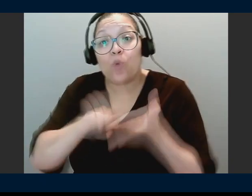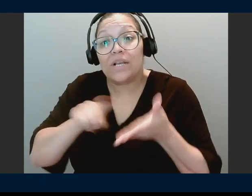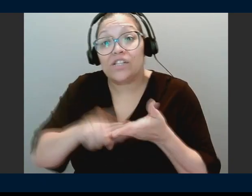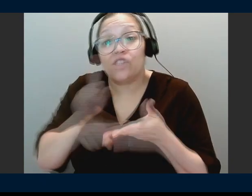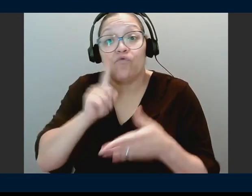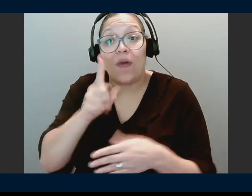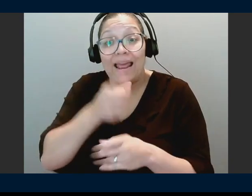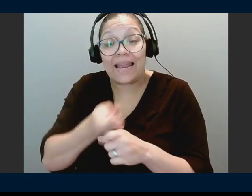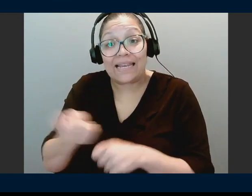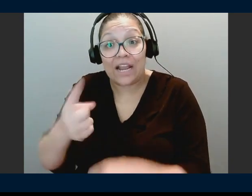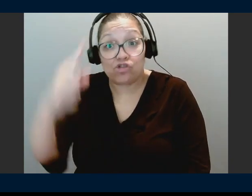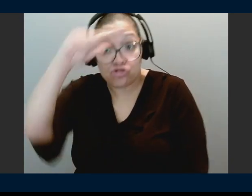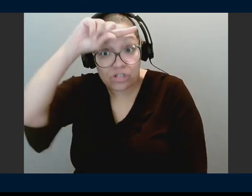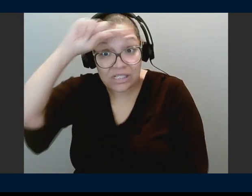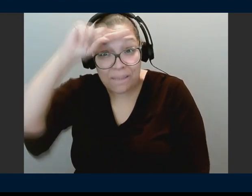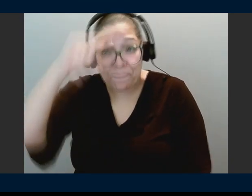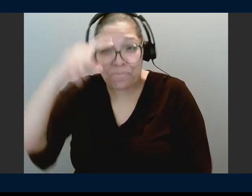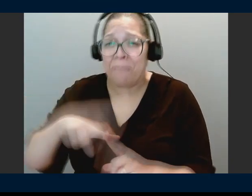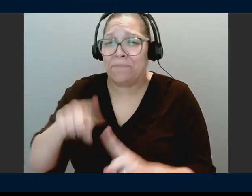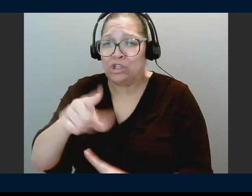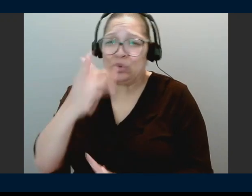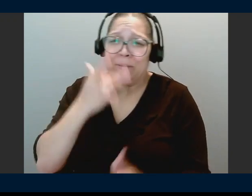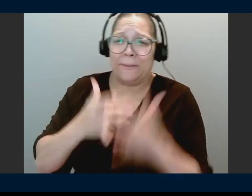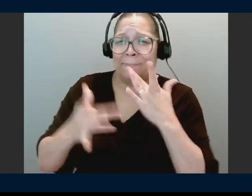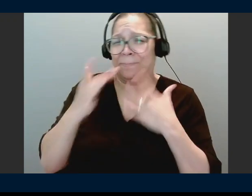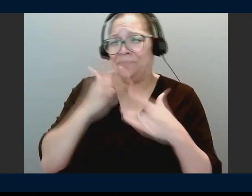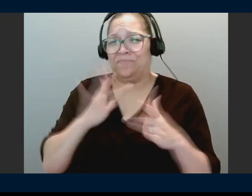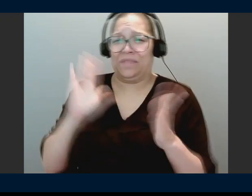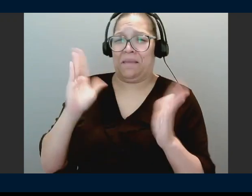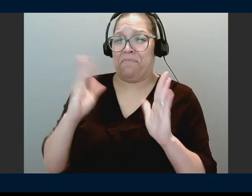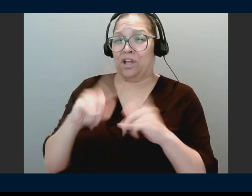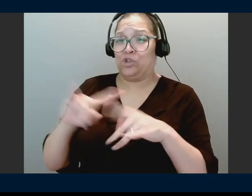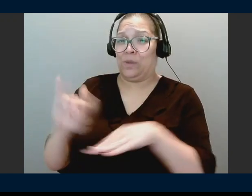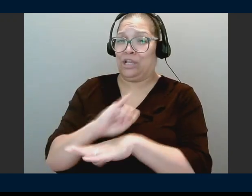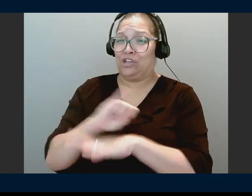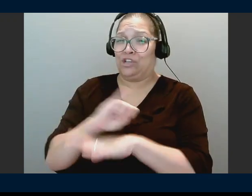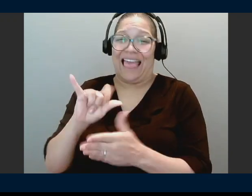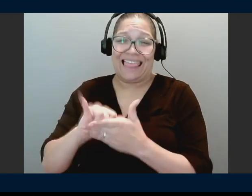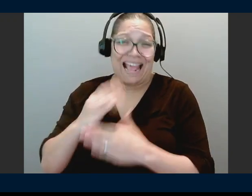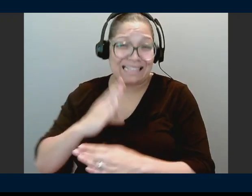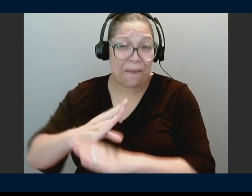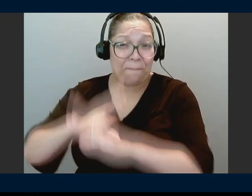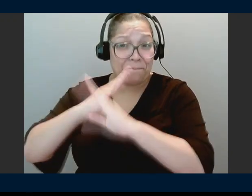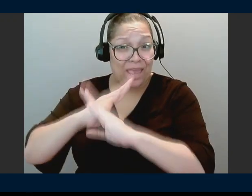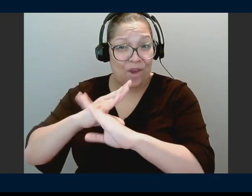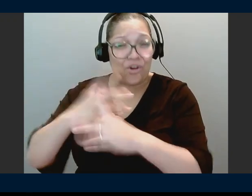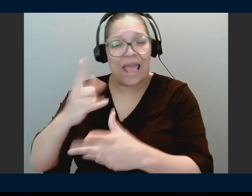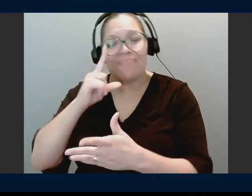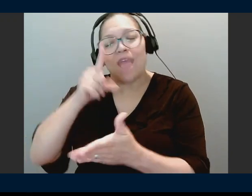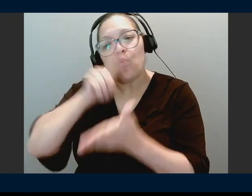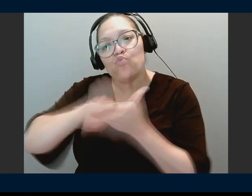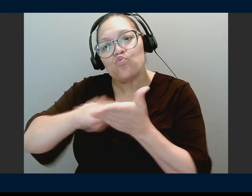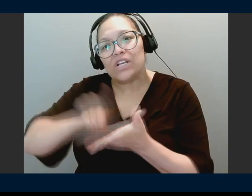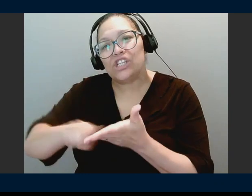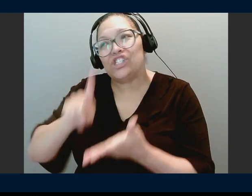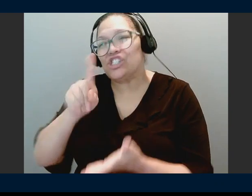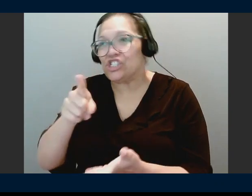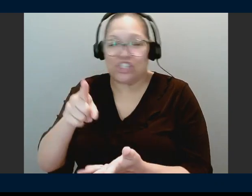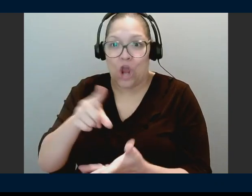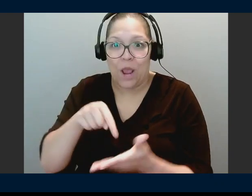but making so little money compared to an internship is a barrier for you, research experiences pay less than working at